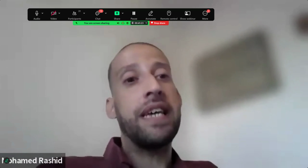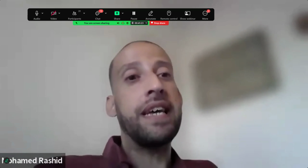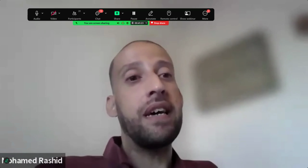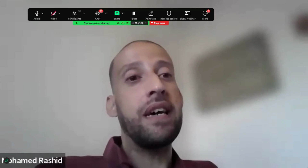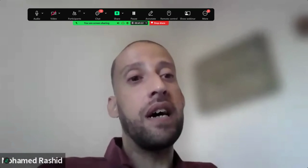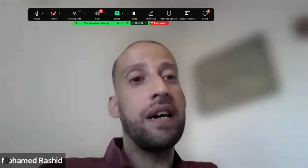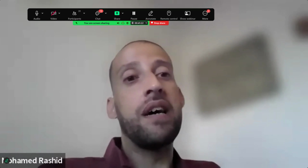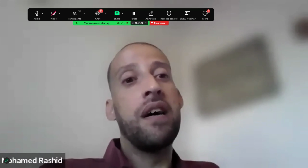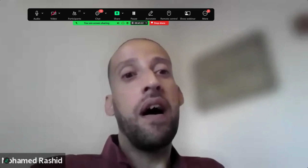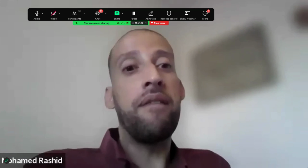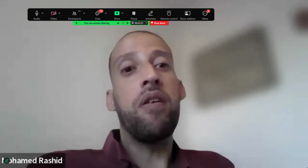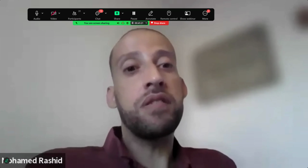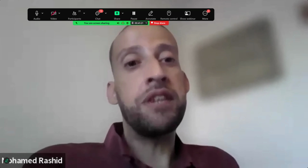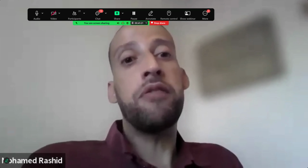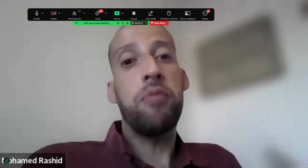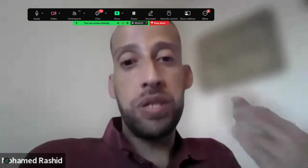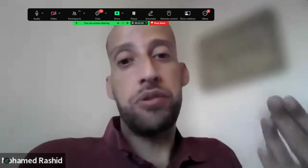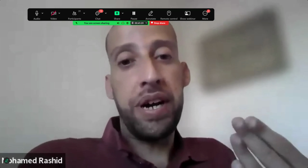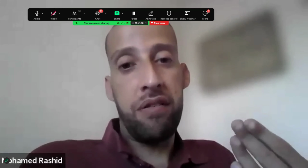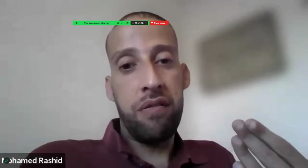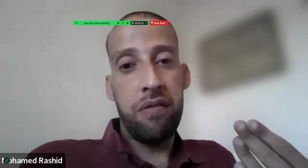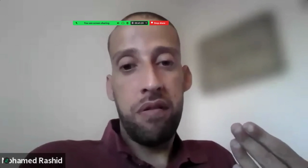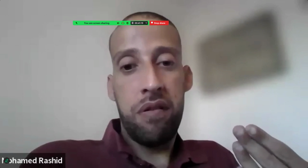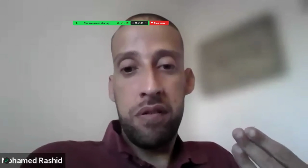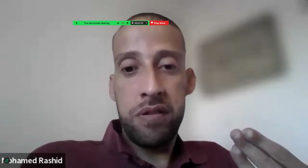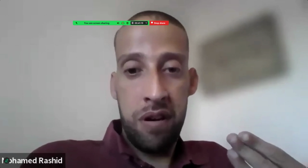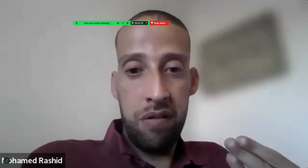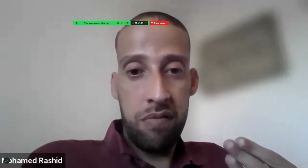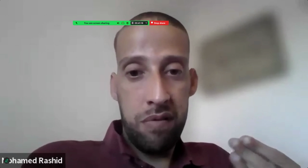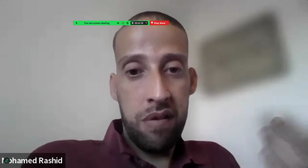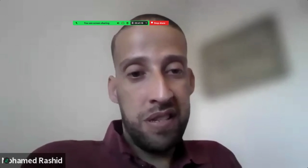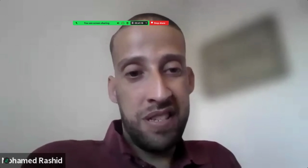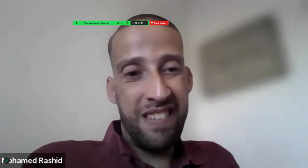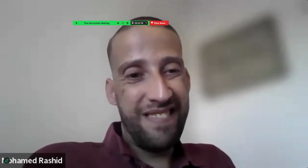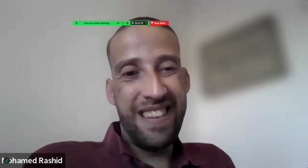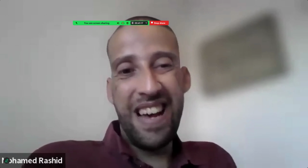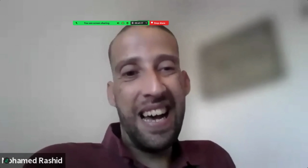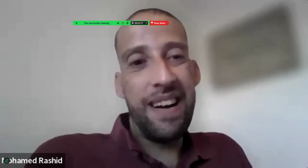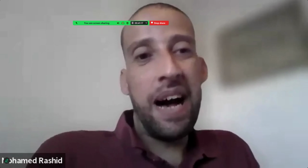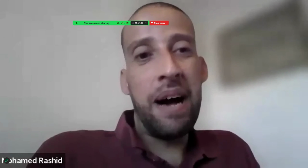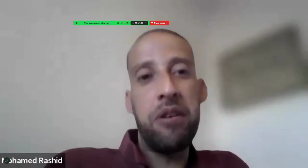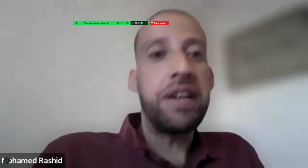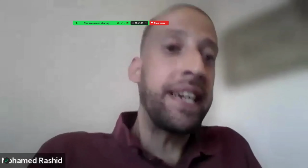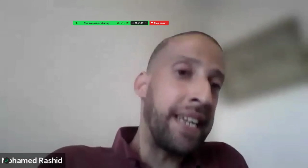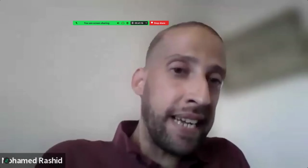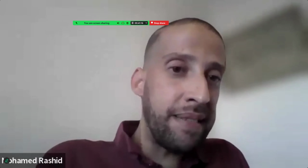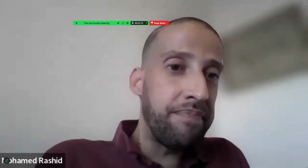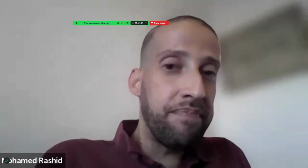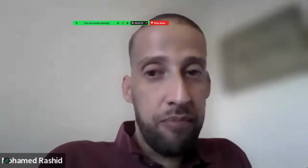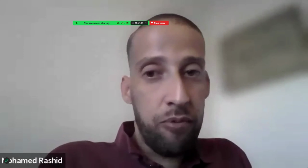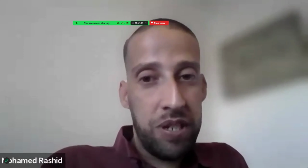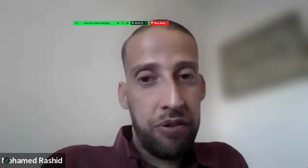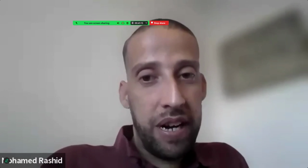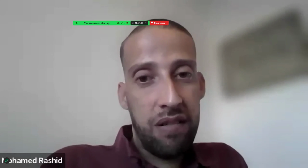was uh, a volunteer with Drill. Right. So I was already